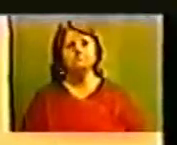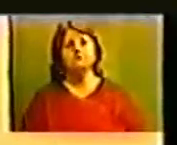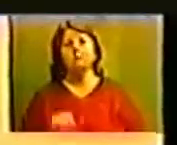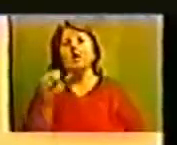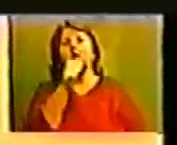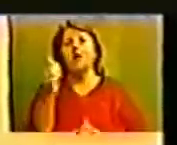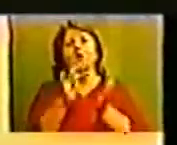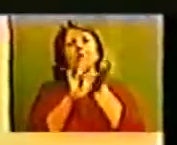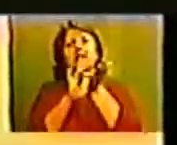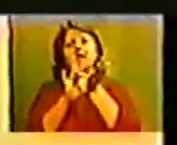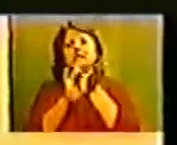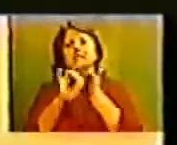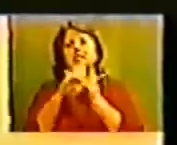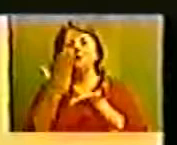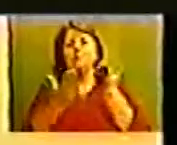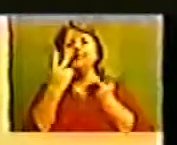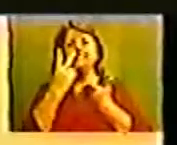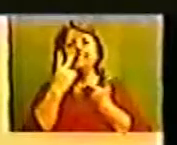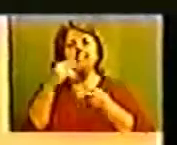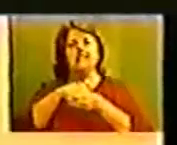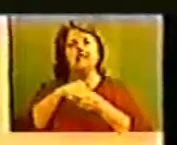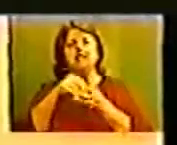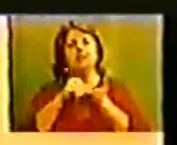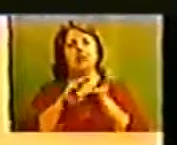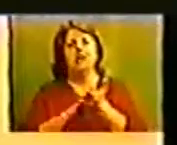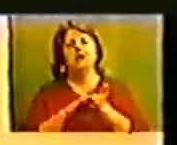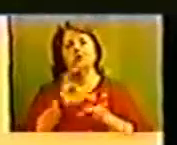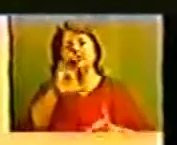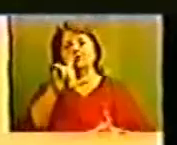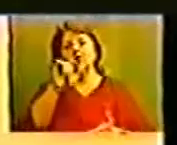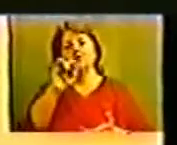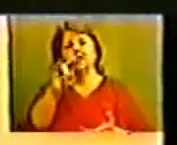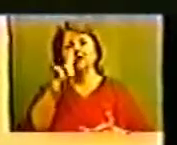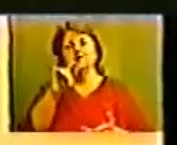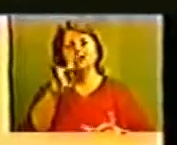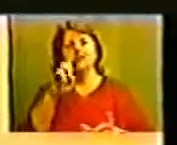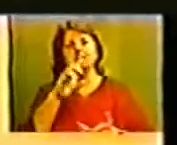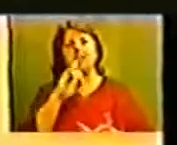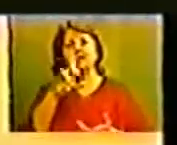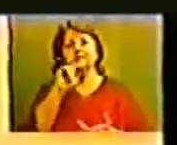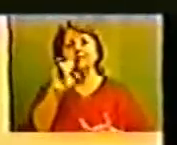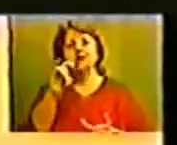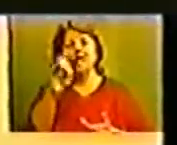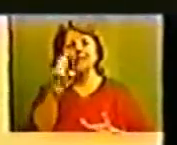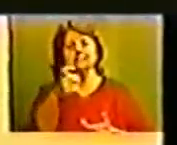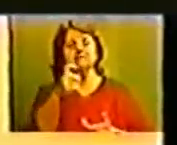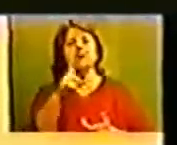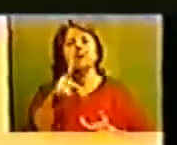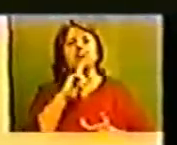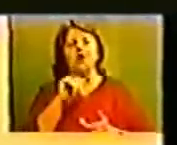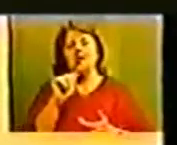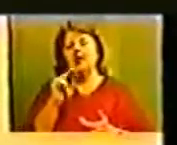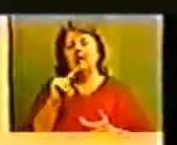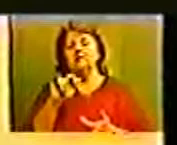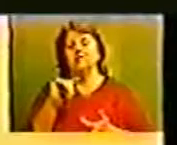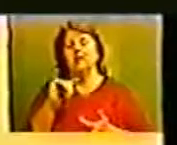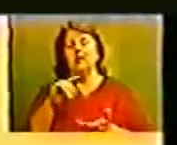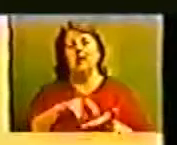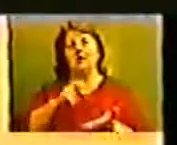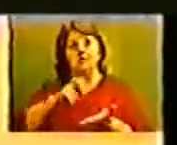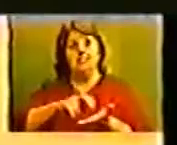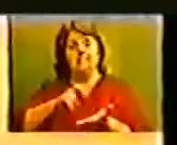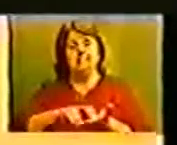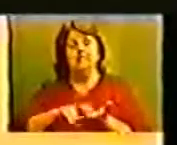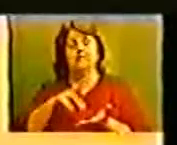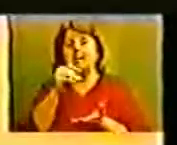Some other medications that you might see in a student's record would be clonidine and Tenex. These are antihypertensive,